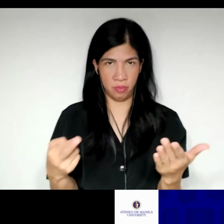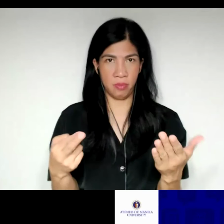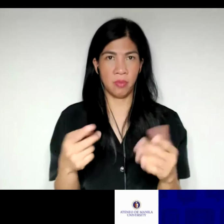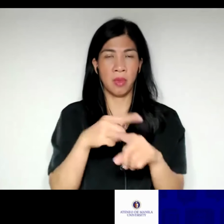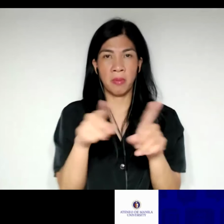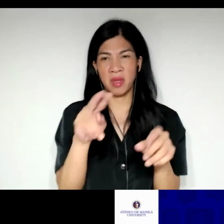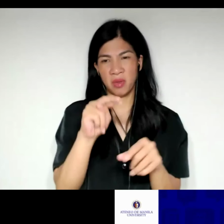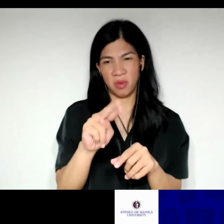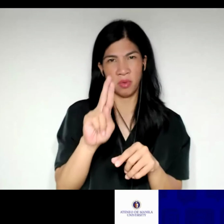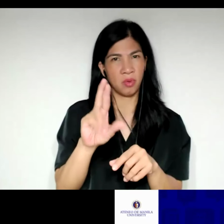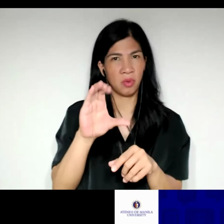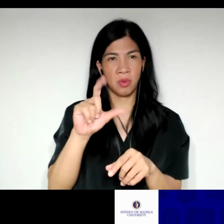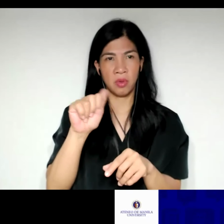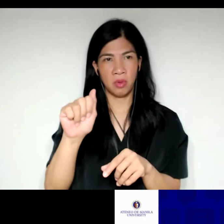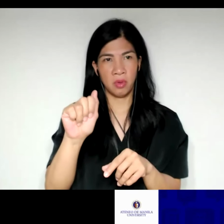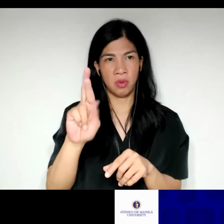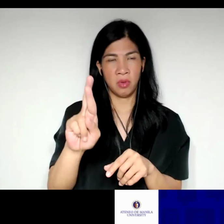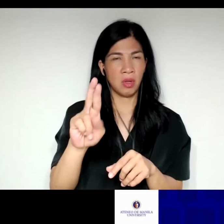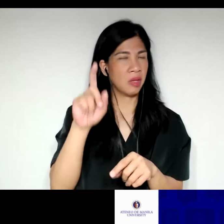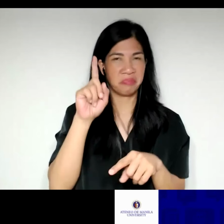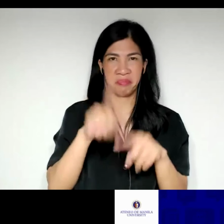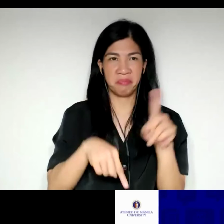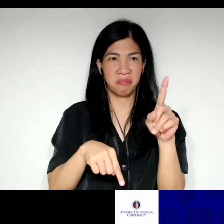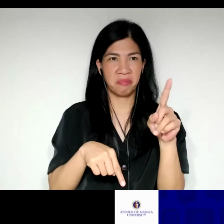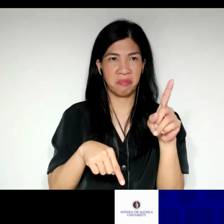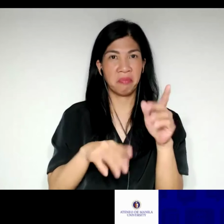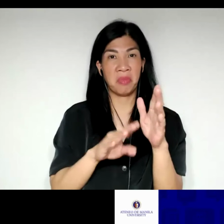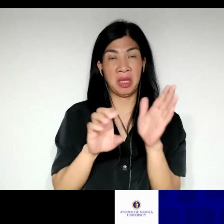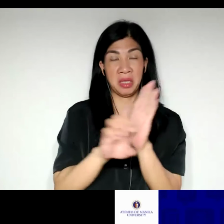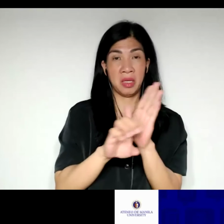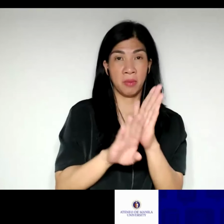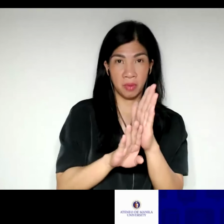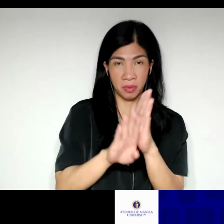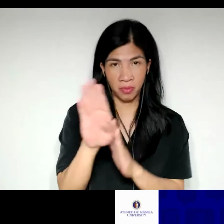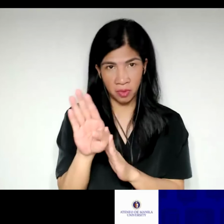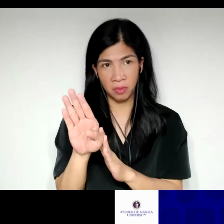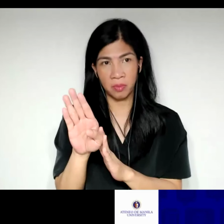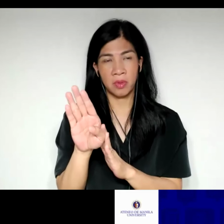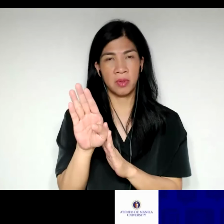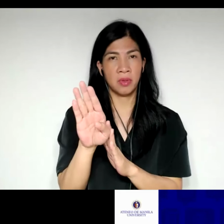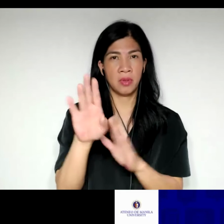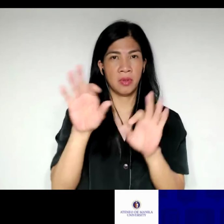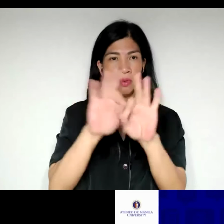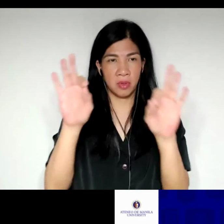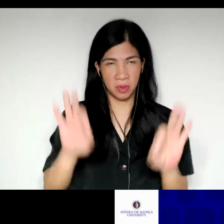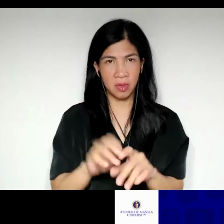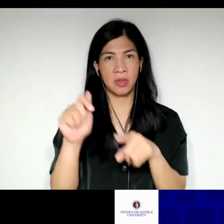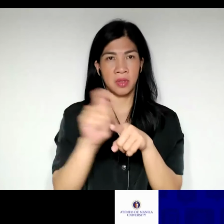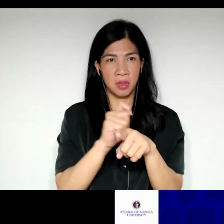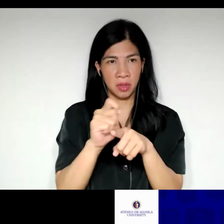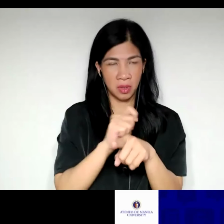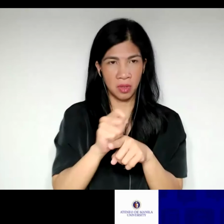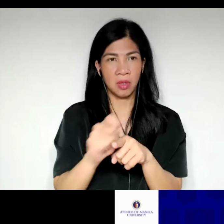it cannot keep up. Because, for example, the development of facility and the training of personnel will